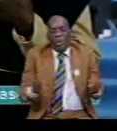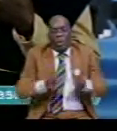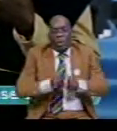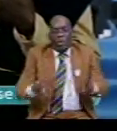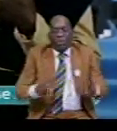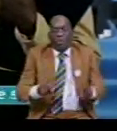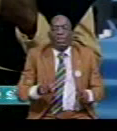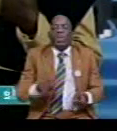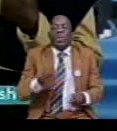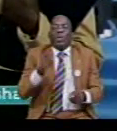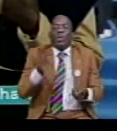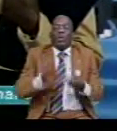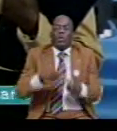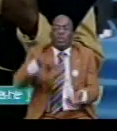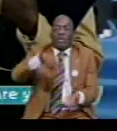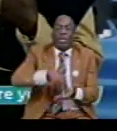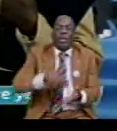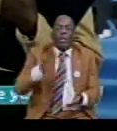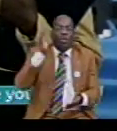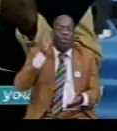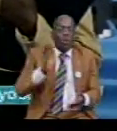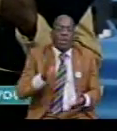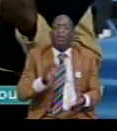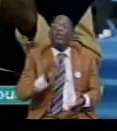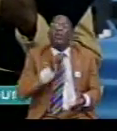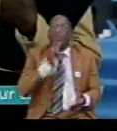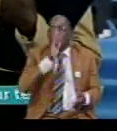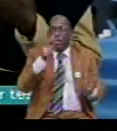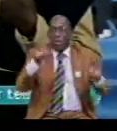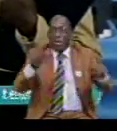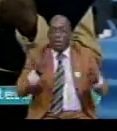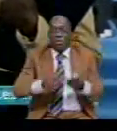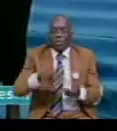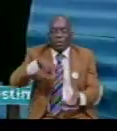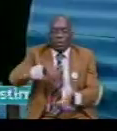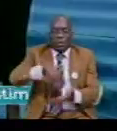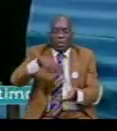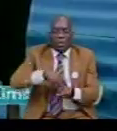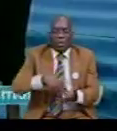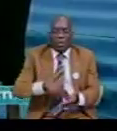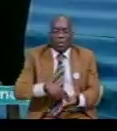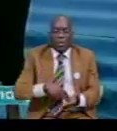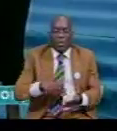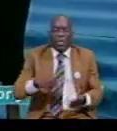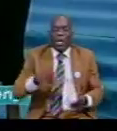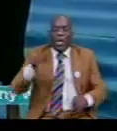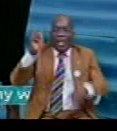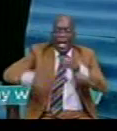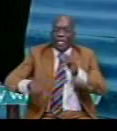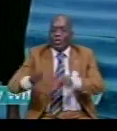na iran ju se bayi ti mu ra emi na mo wa nbere